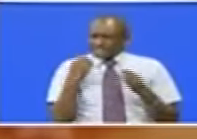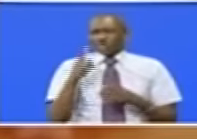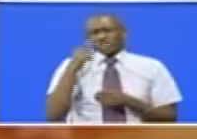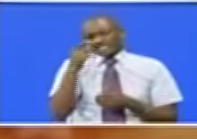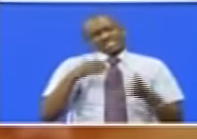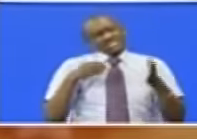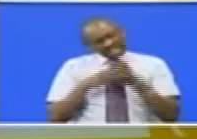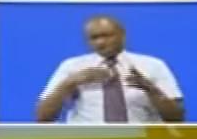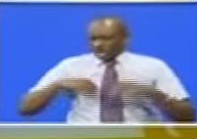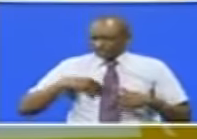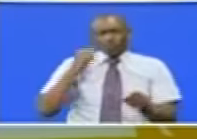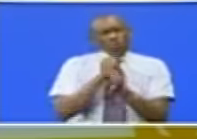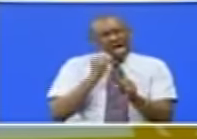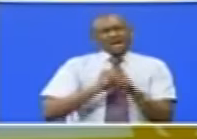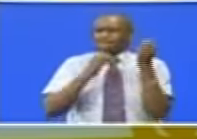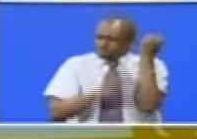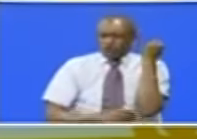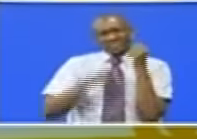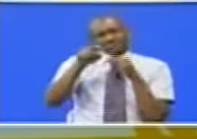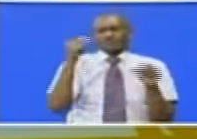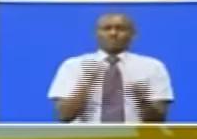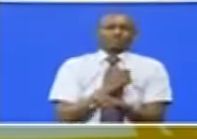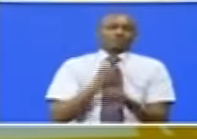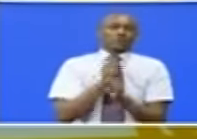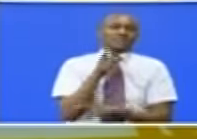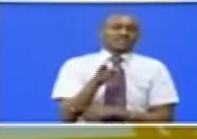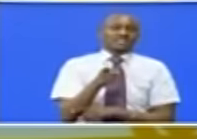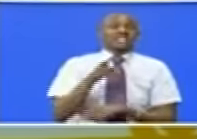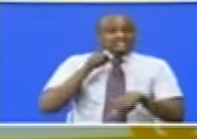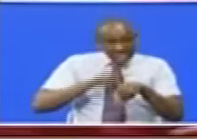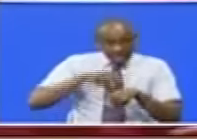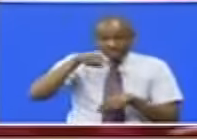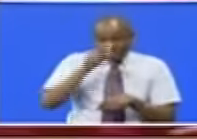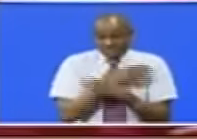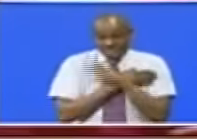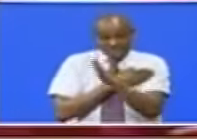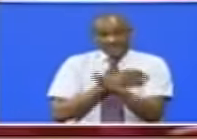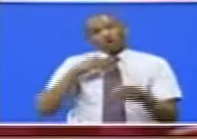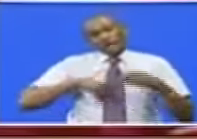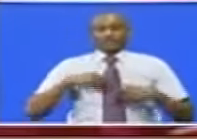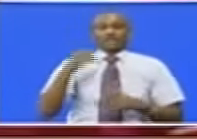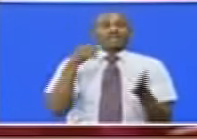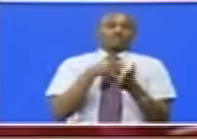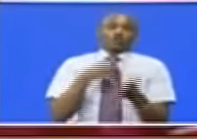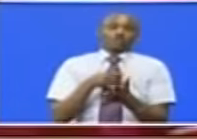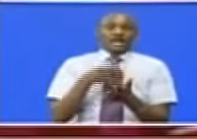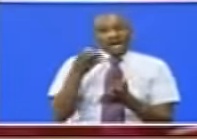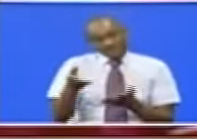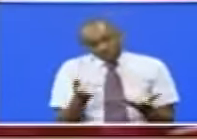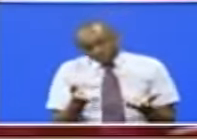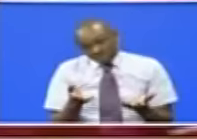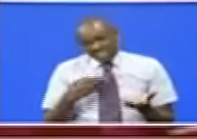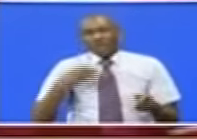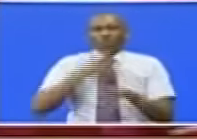of shoddy work and not living up to its mandate after it implicated some of their colleagues in corruption scandals over rent-seeking,